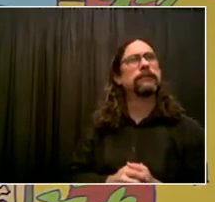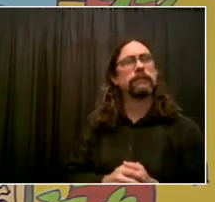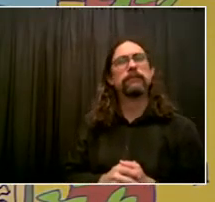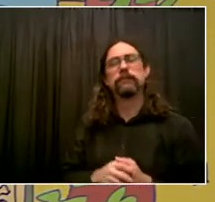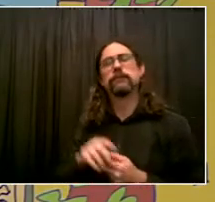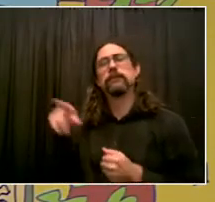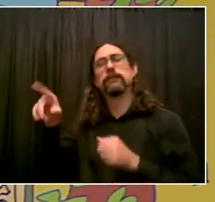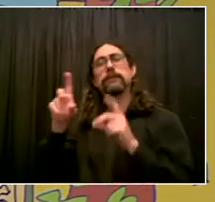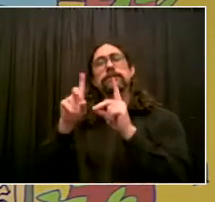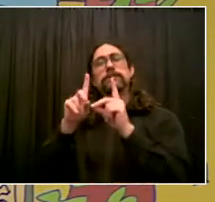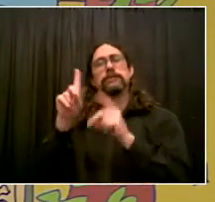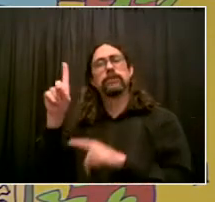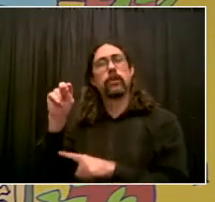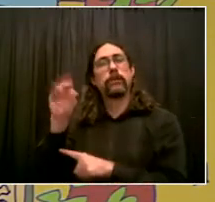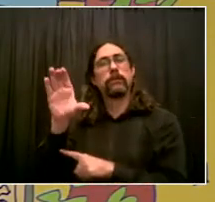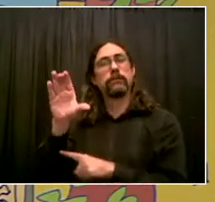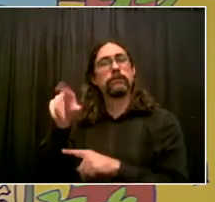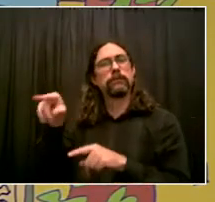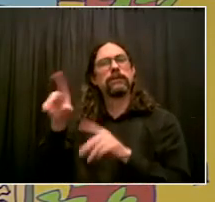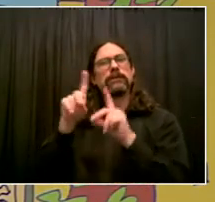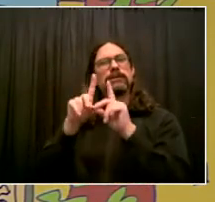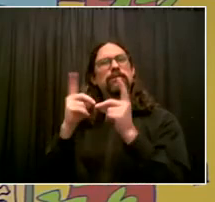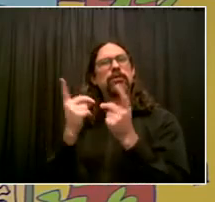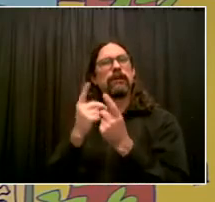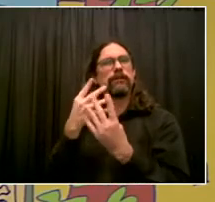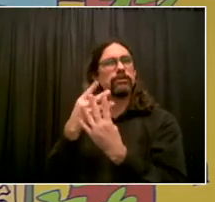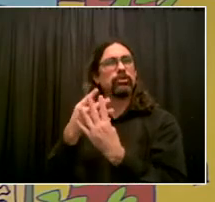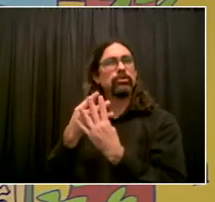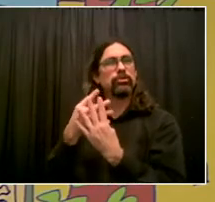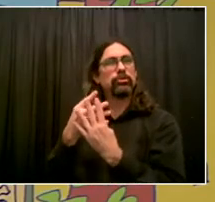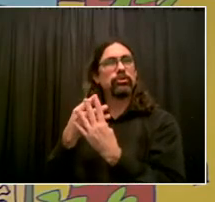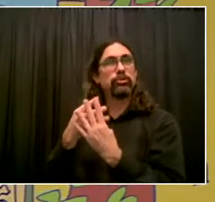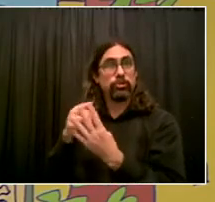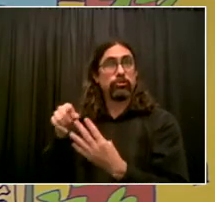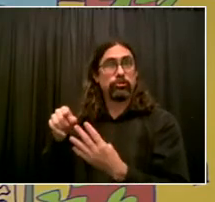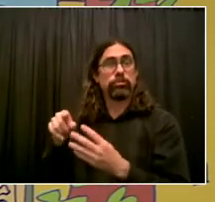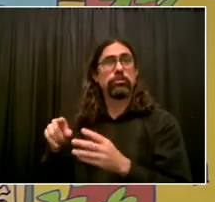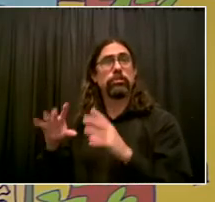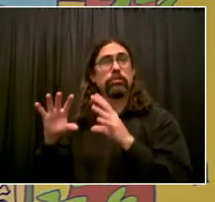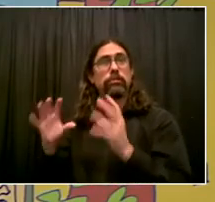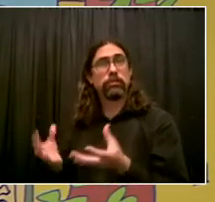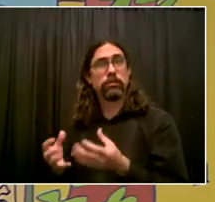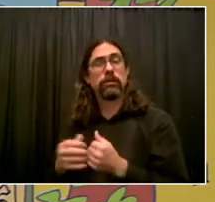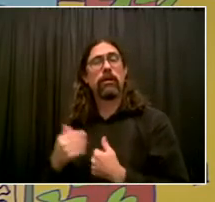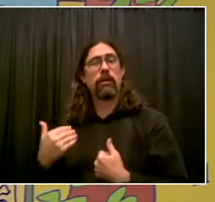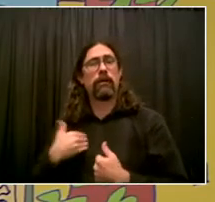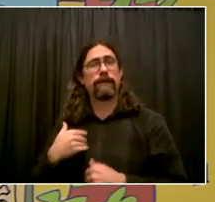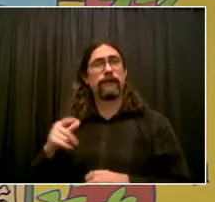There's that. Then, of course, there's the suicides. There are the conditions in the holding cell.